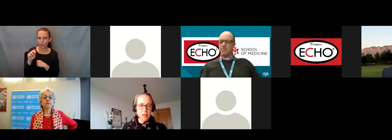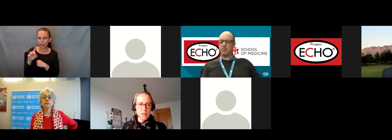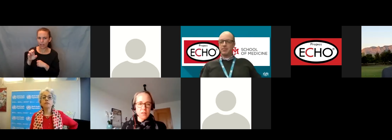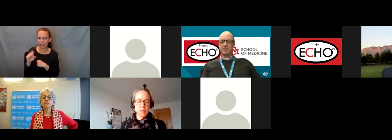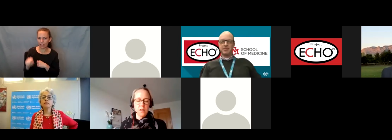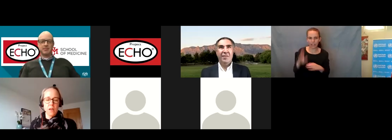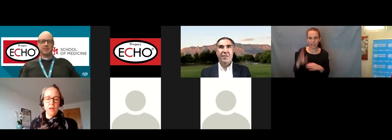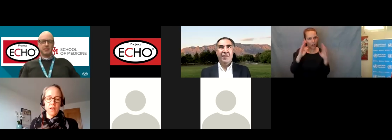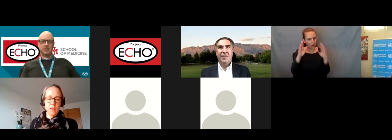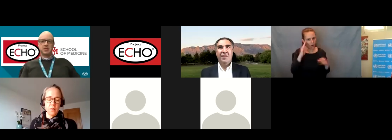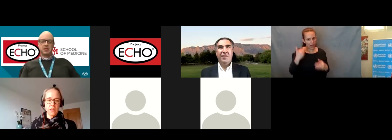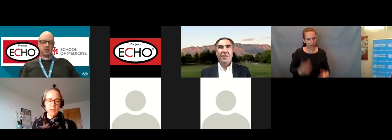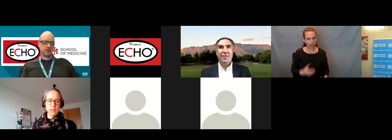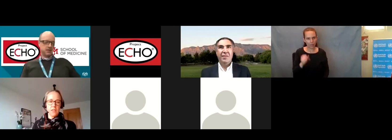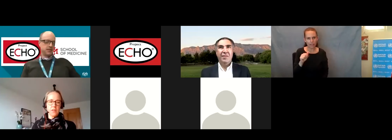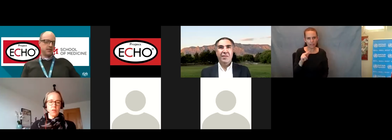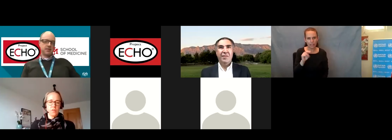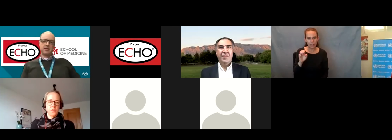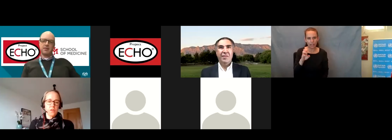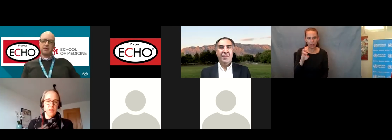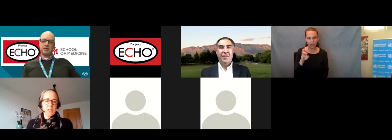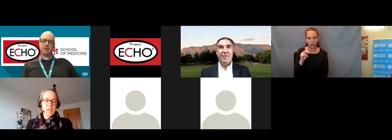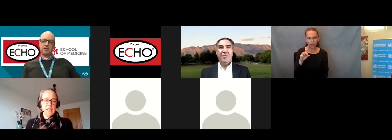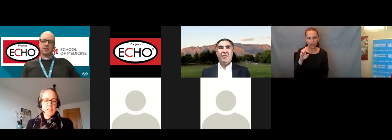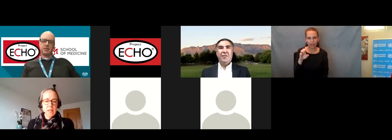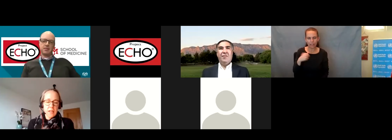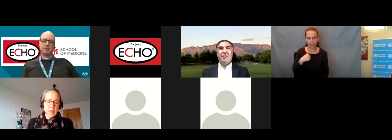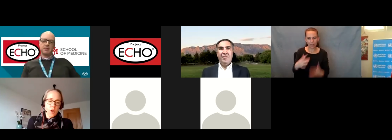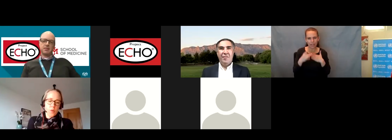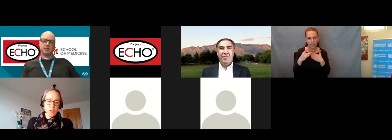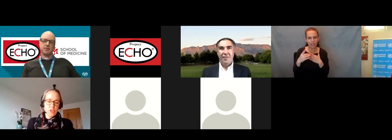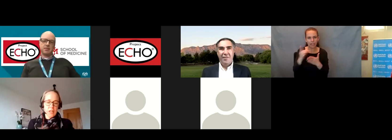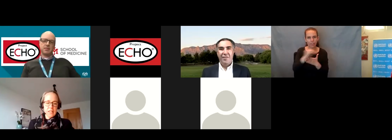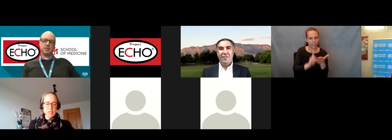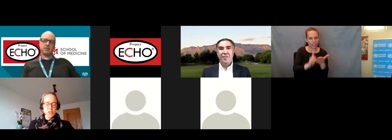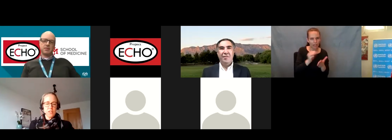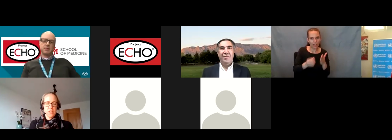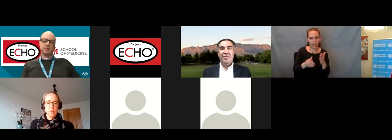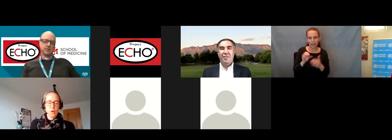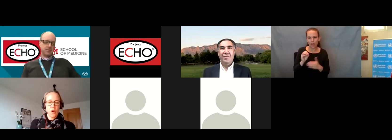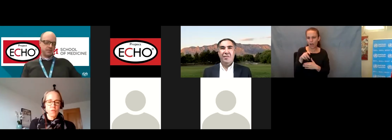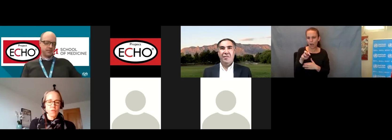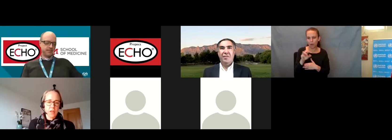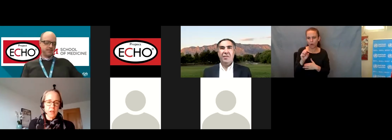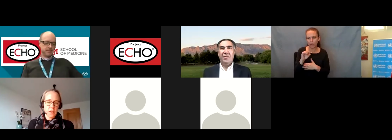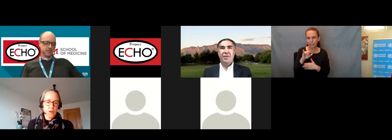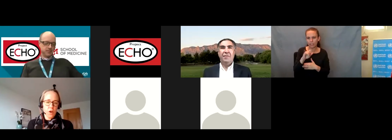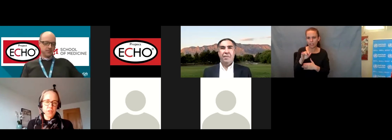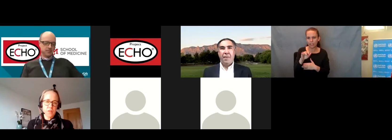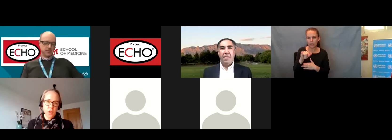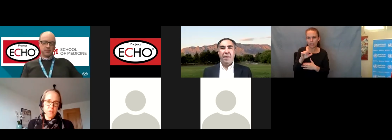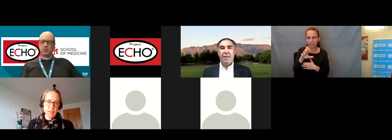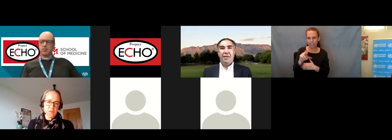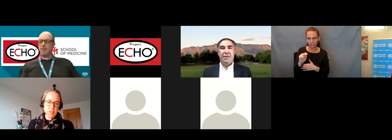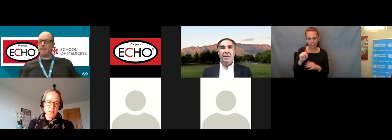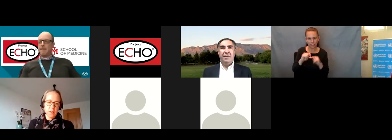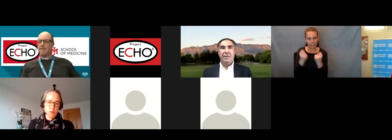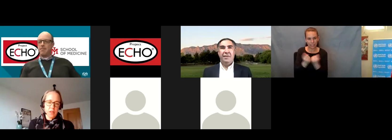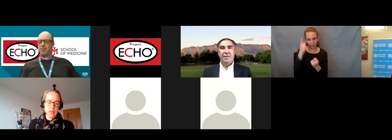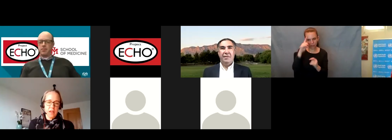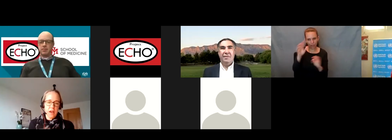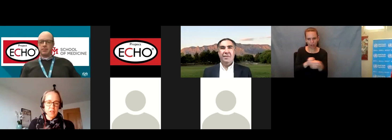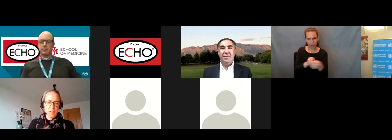Sani Wendis, and I am the lead of the design and operationalization team of the Office of the COVAX